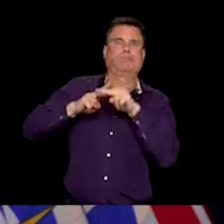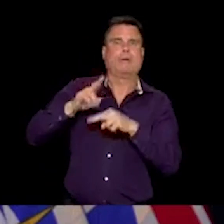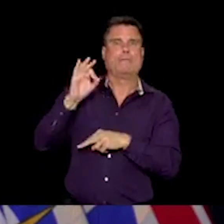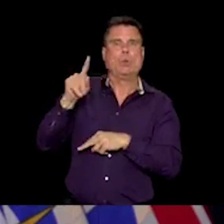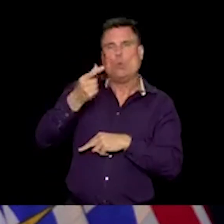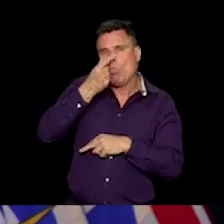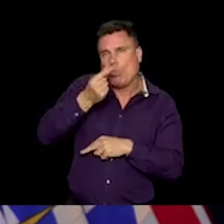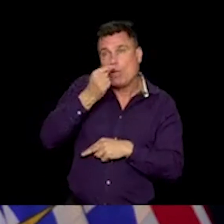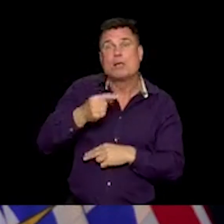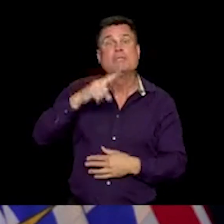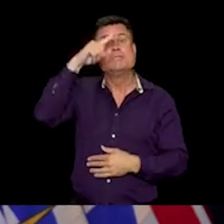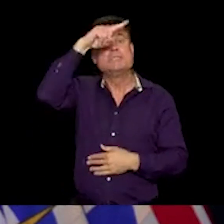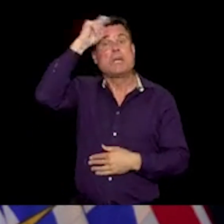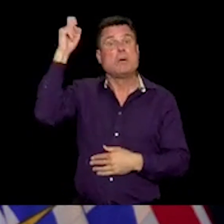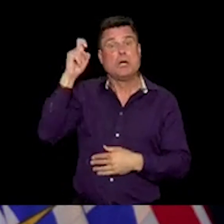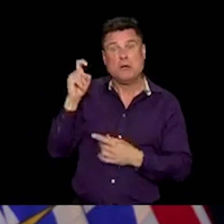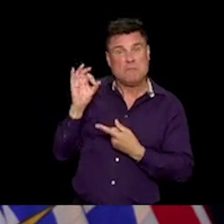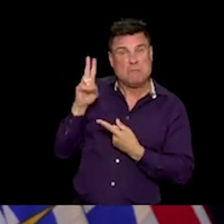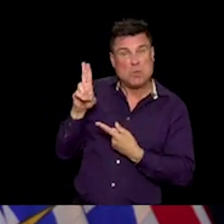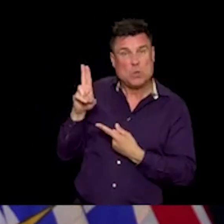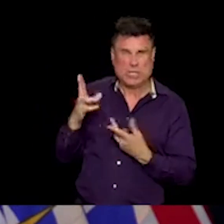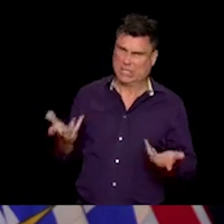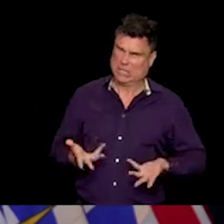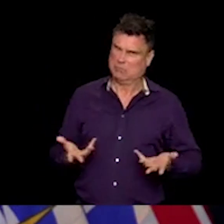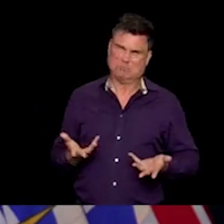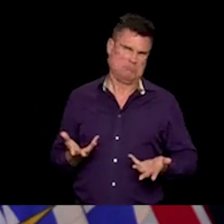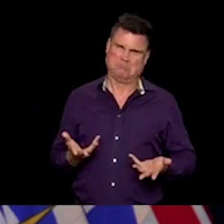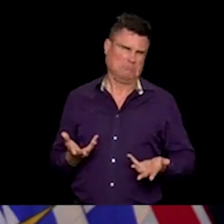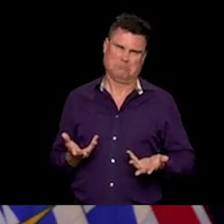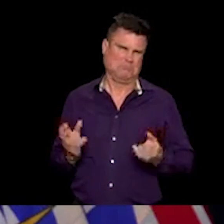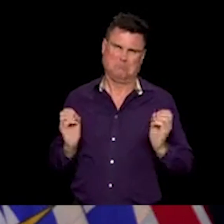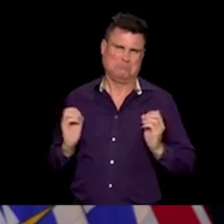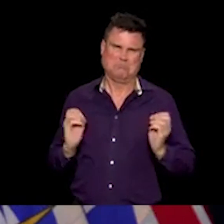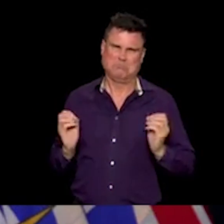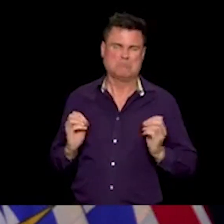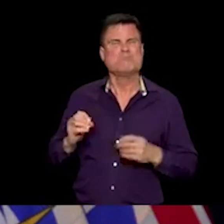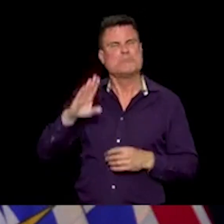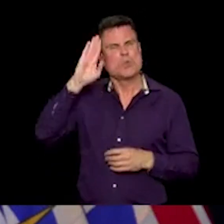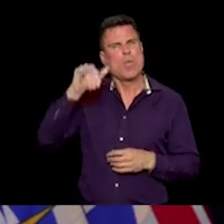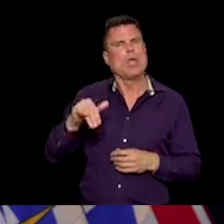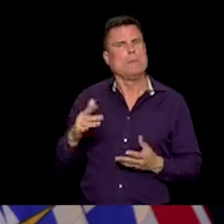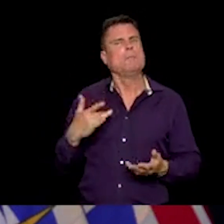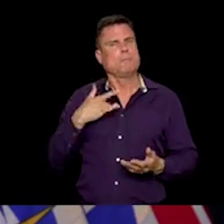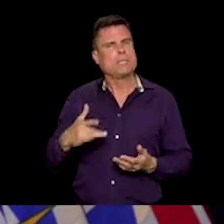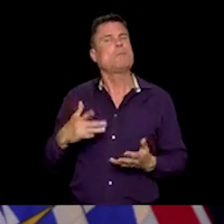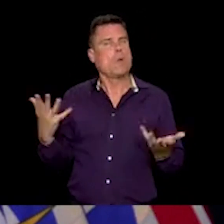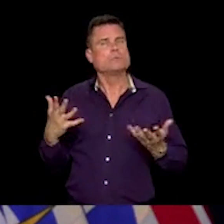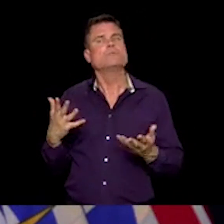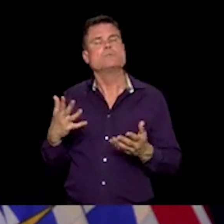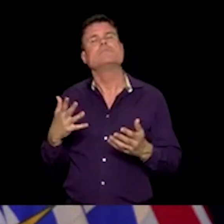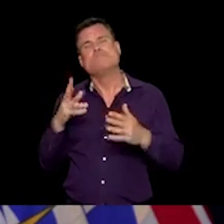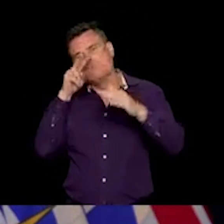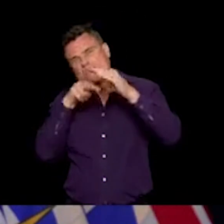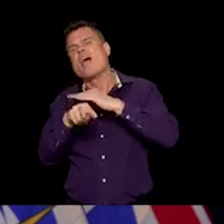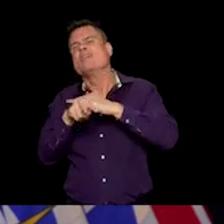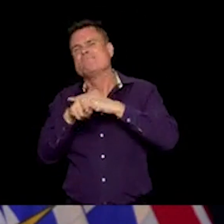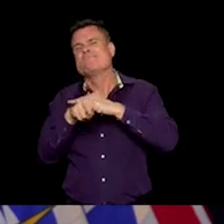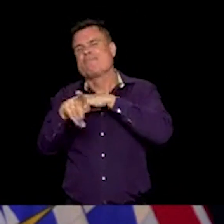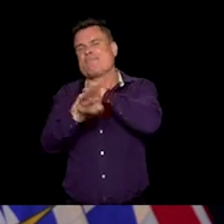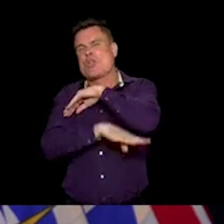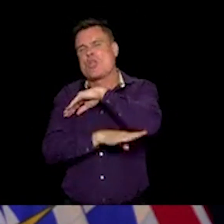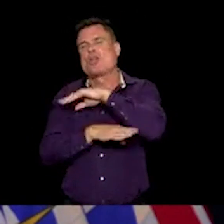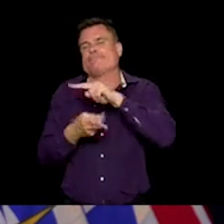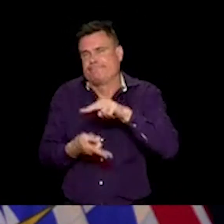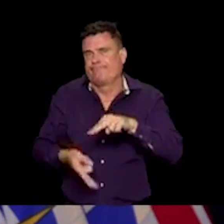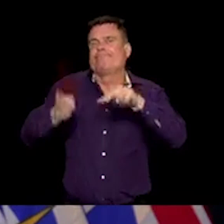the following fall. And we know that that is the pattern that we see with other coronaviruses.